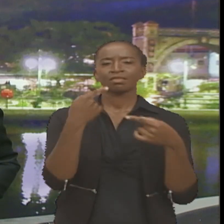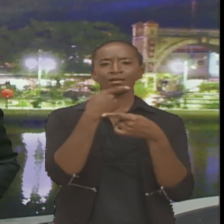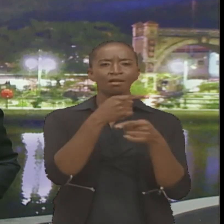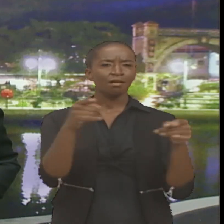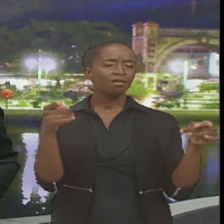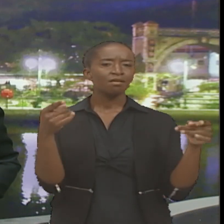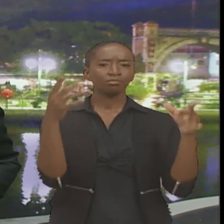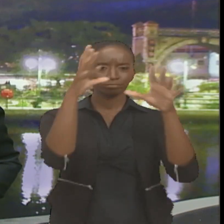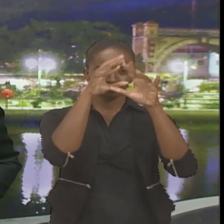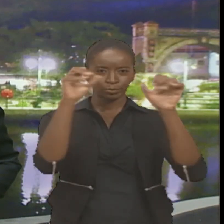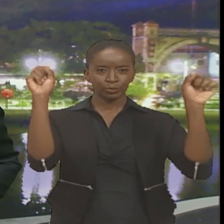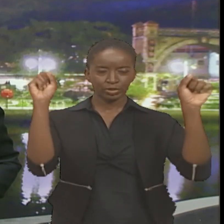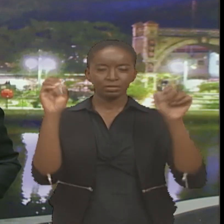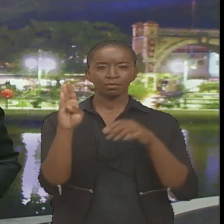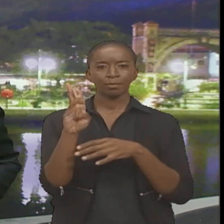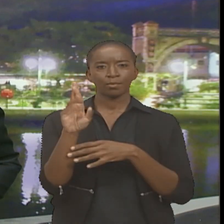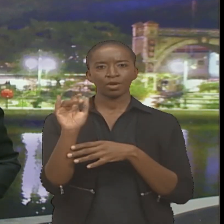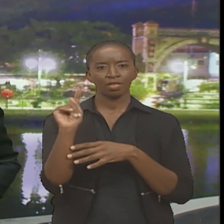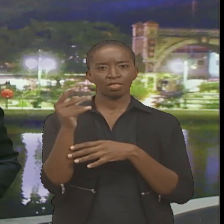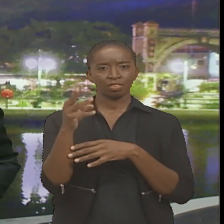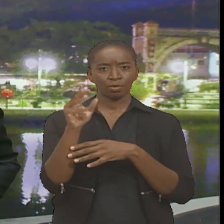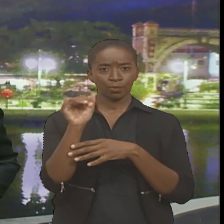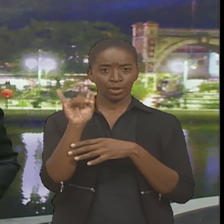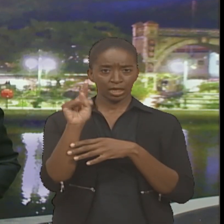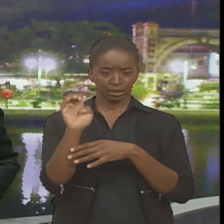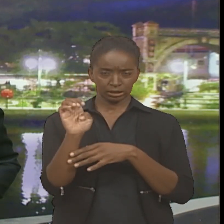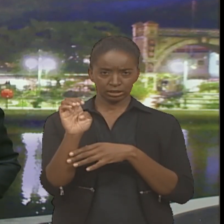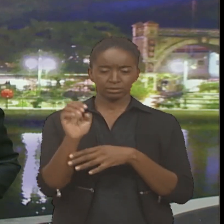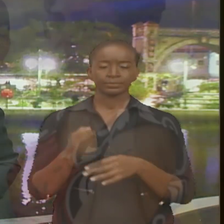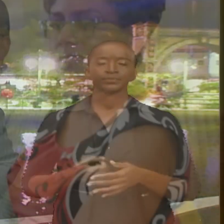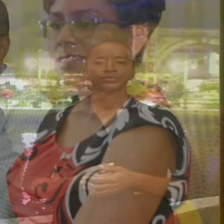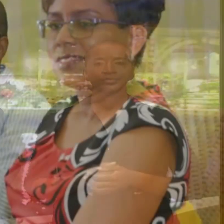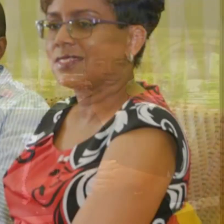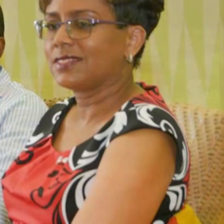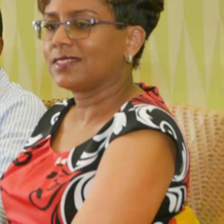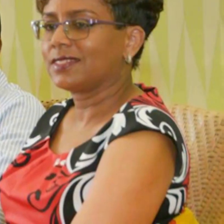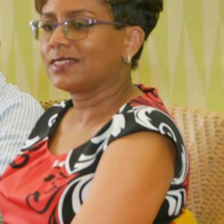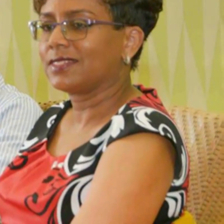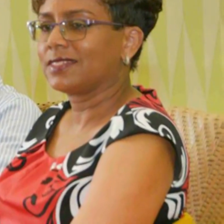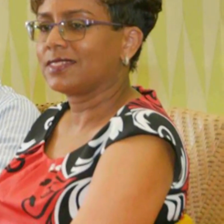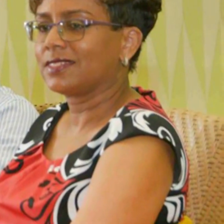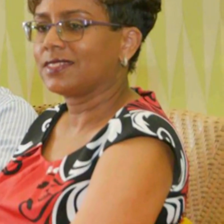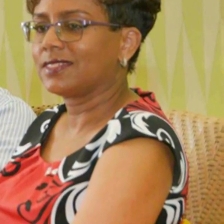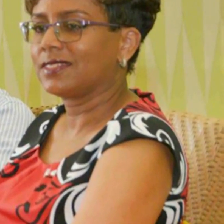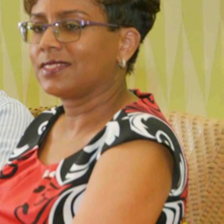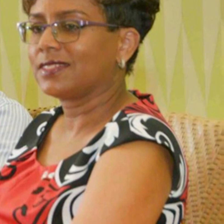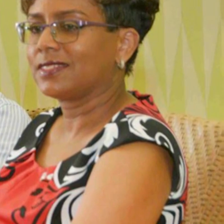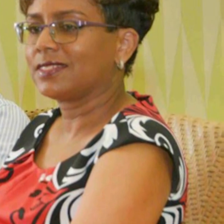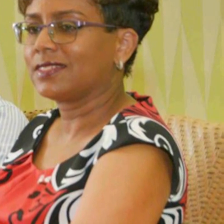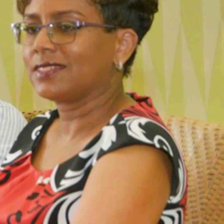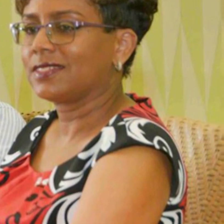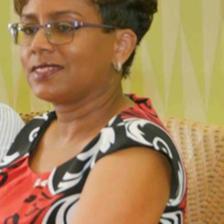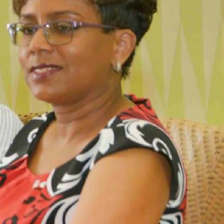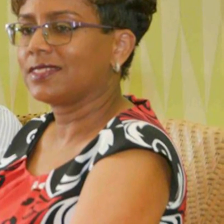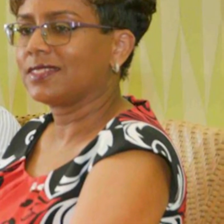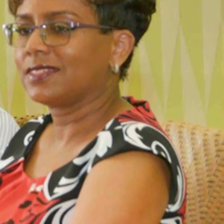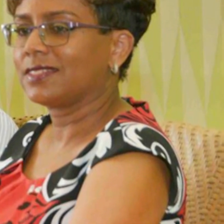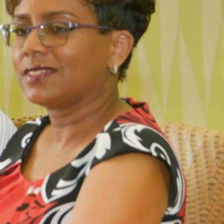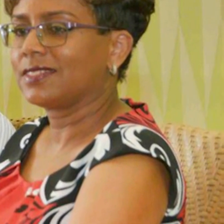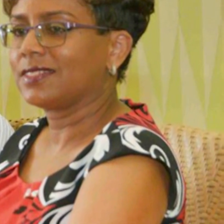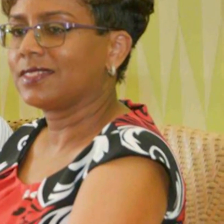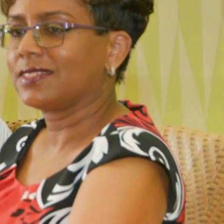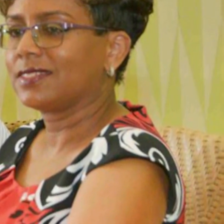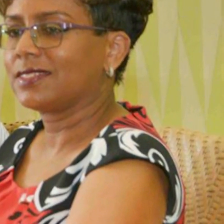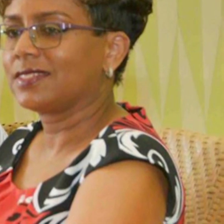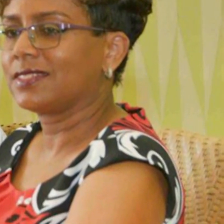President Andrew Brathwaite. Ms. Hewitt joined ICAB's Secretariat in March 2017 as Assistant Director. Her